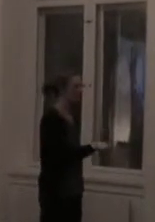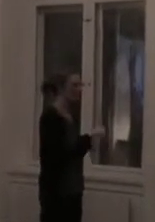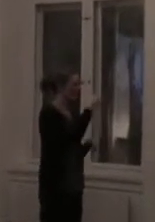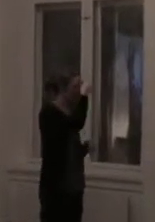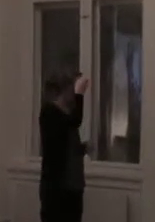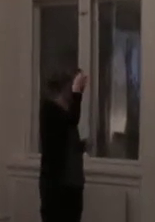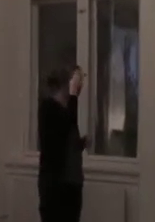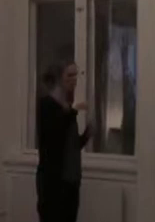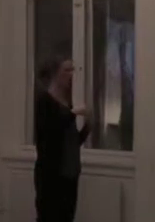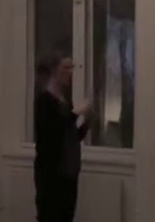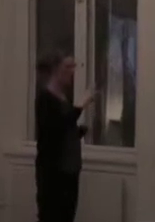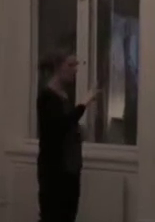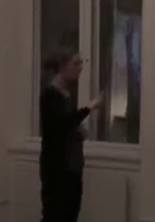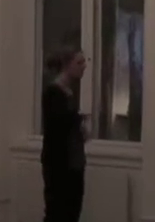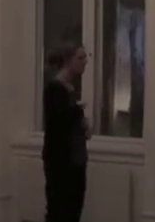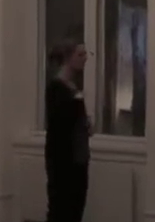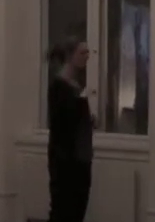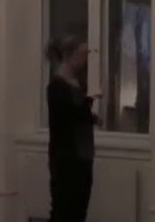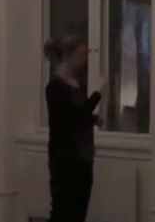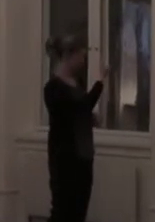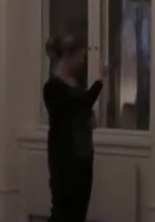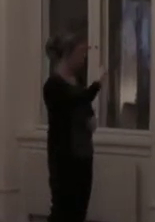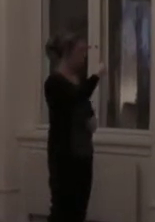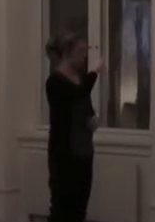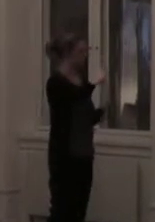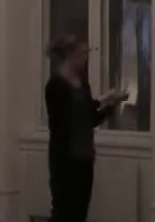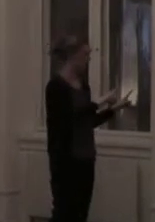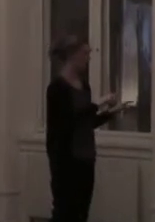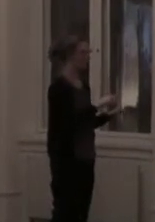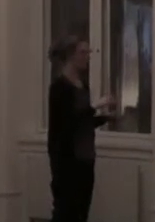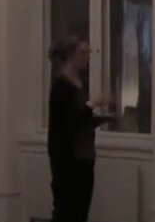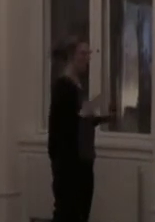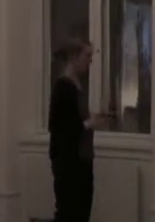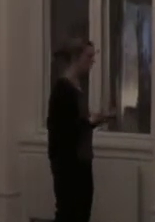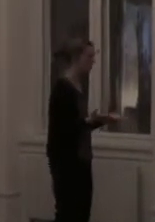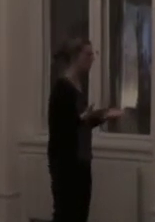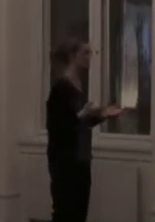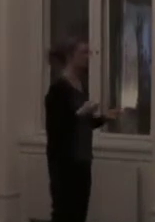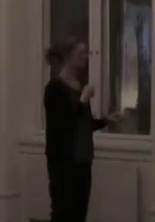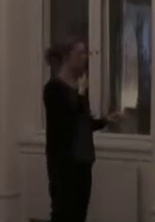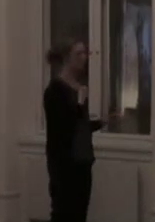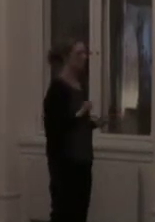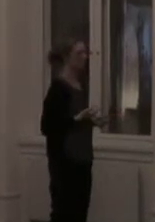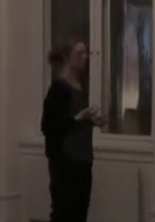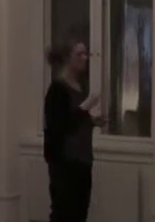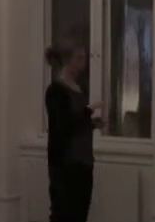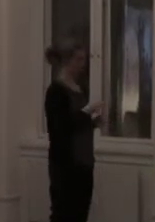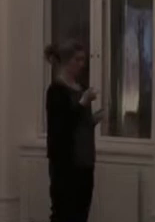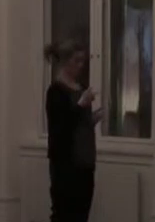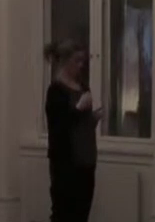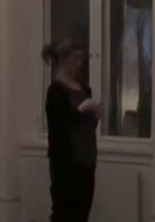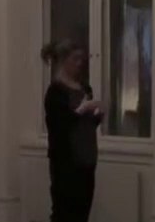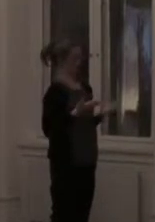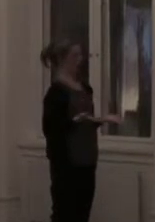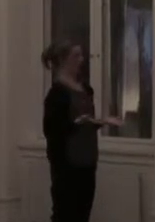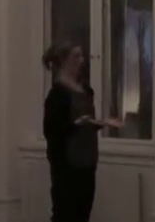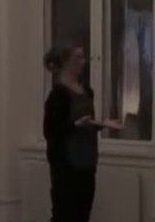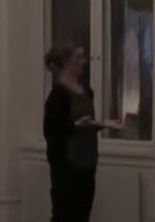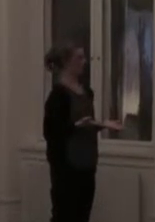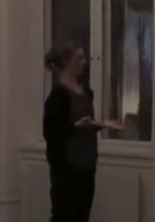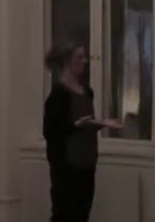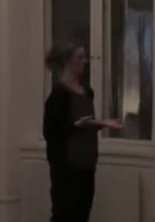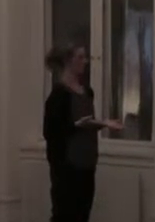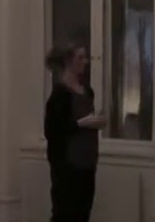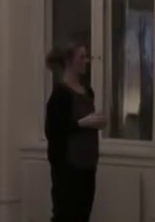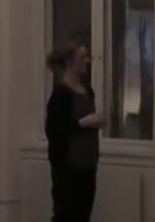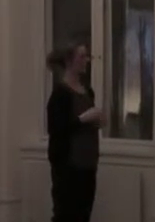60-something years old, how dare you be queer? You're immoral, you're covered. You know, that's the reaction that she expected. And